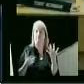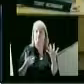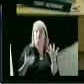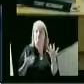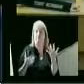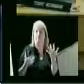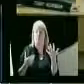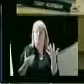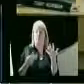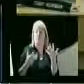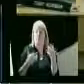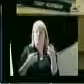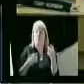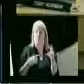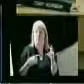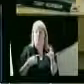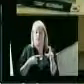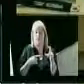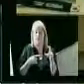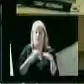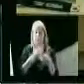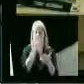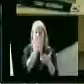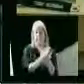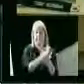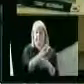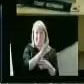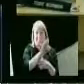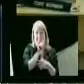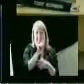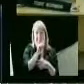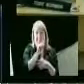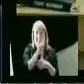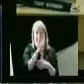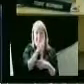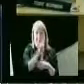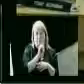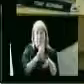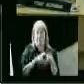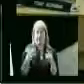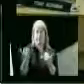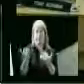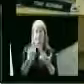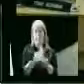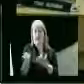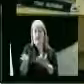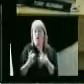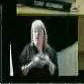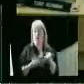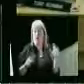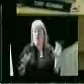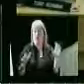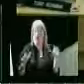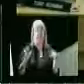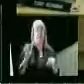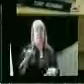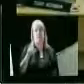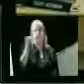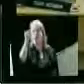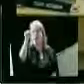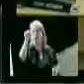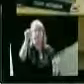Mr. Suttles' tenure, but failed, but it was just an amazing